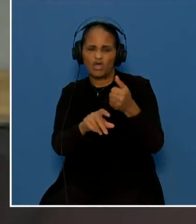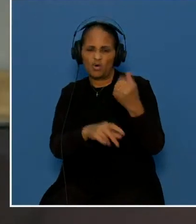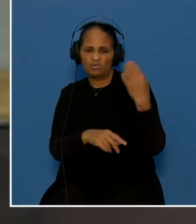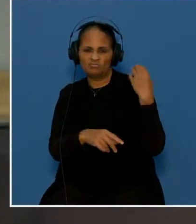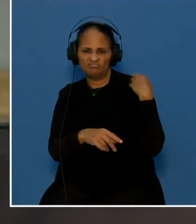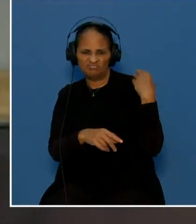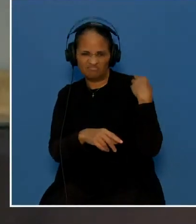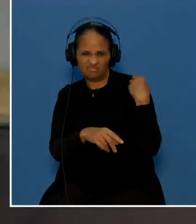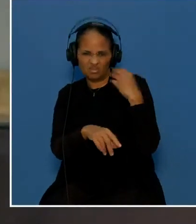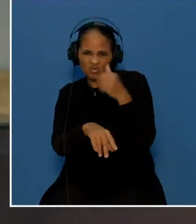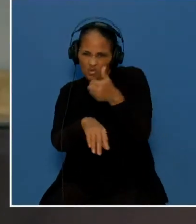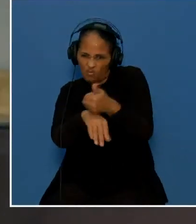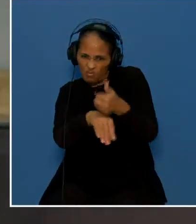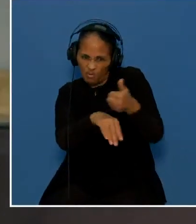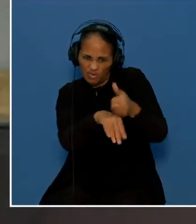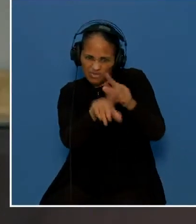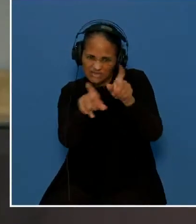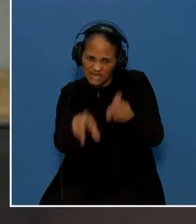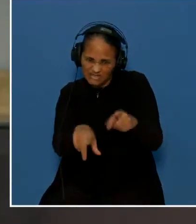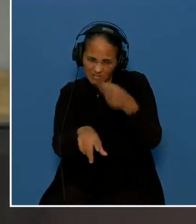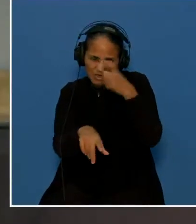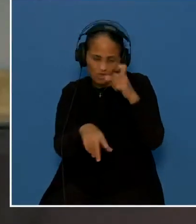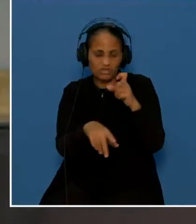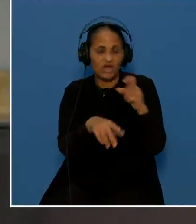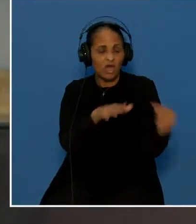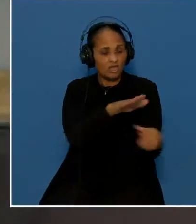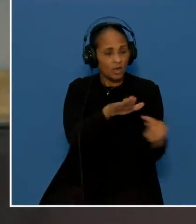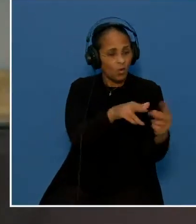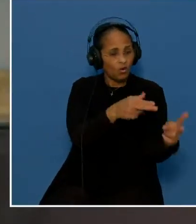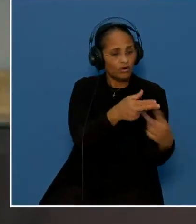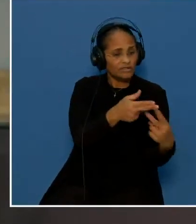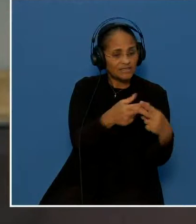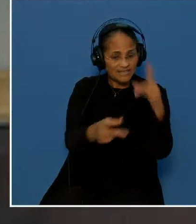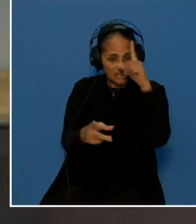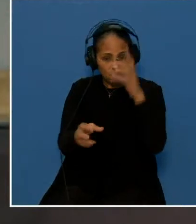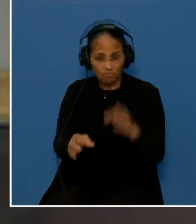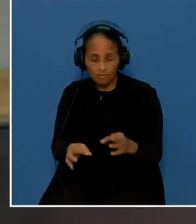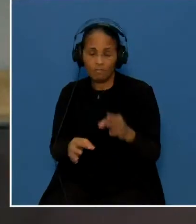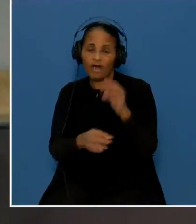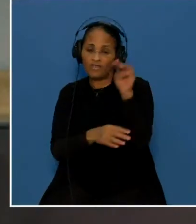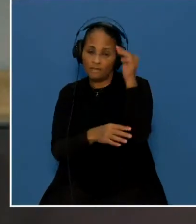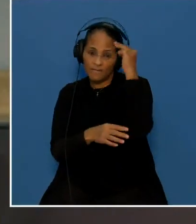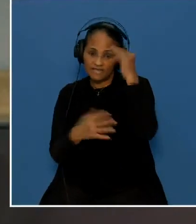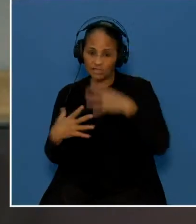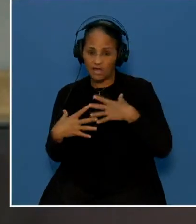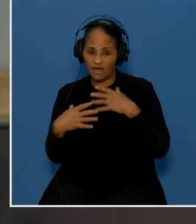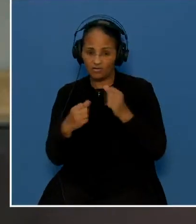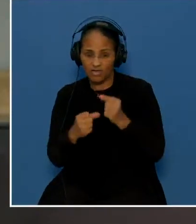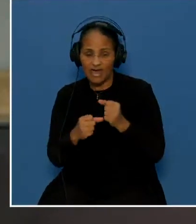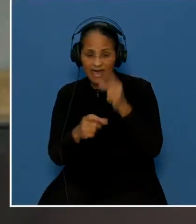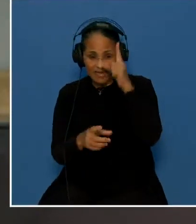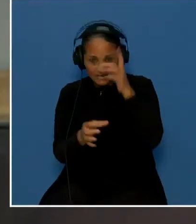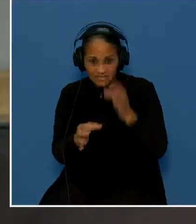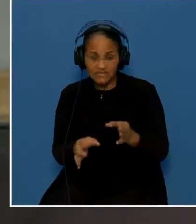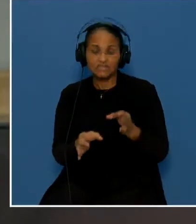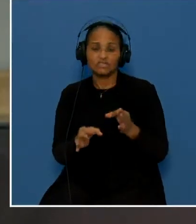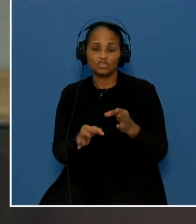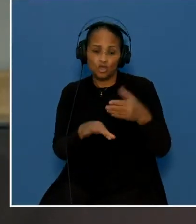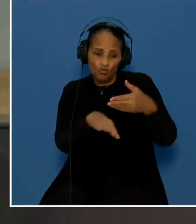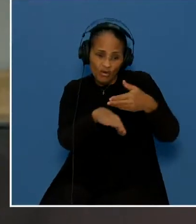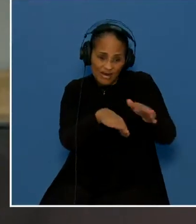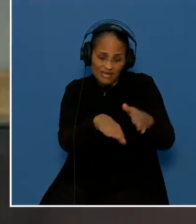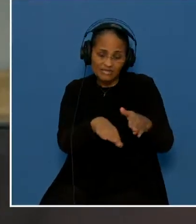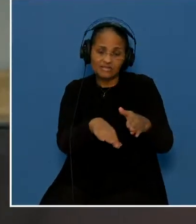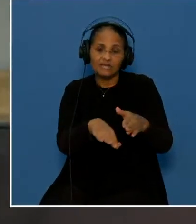do so, because the quarantine period is determined by the Ministry of Health, and the decision to release someone from quarantine is